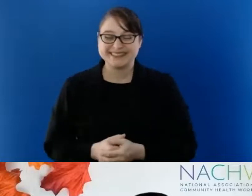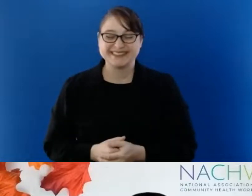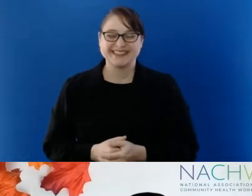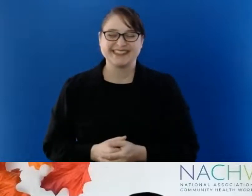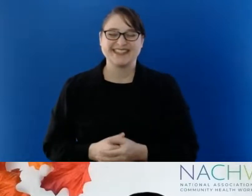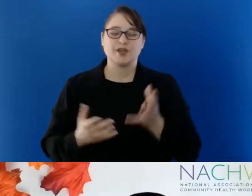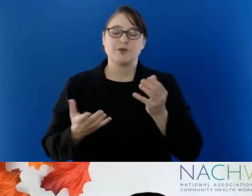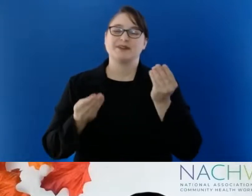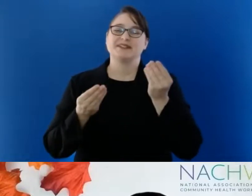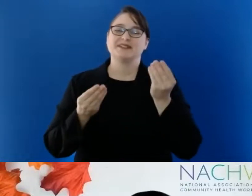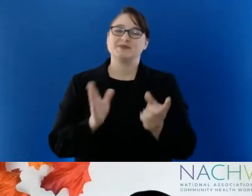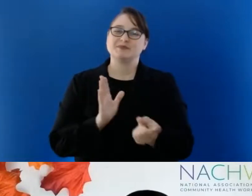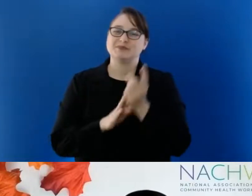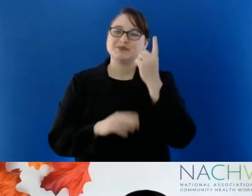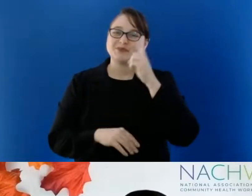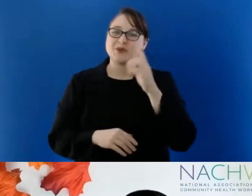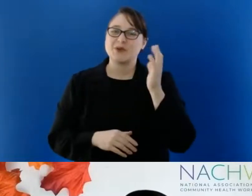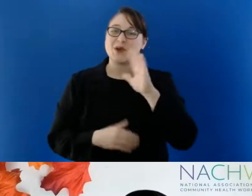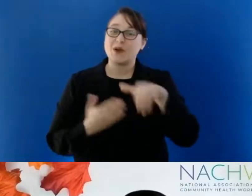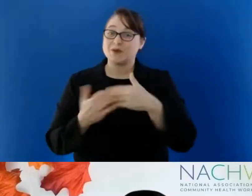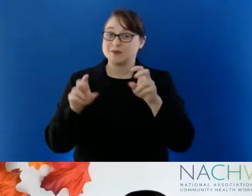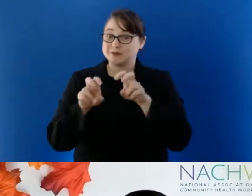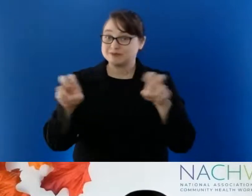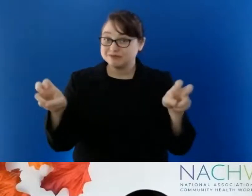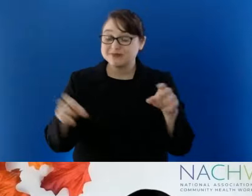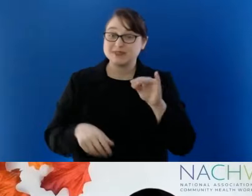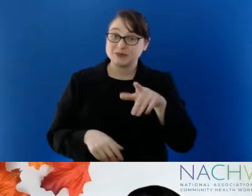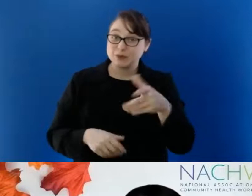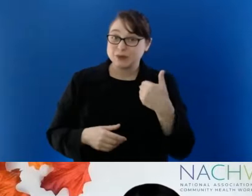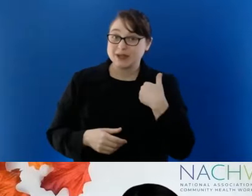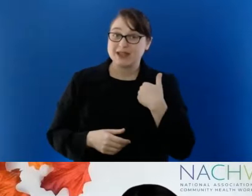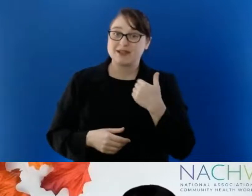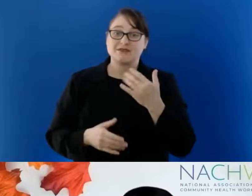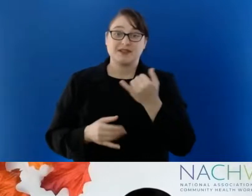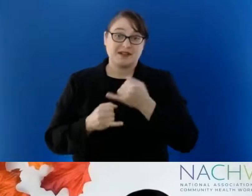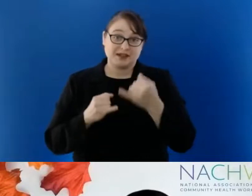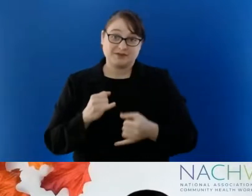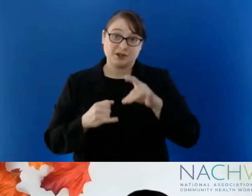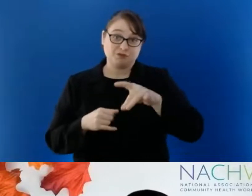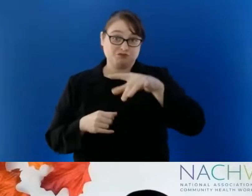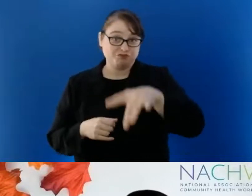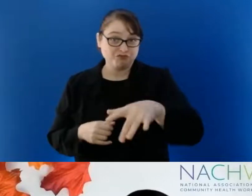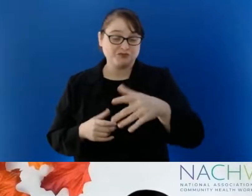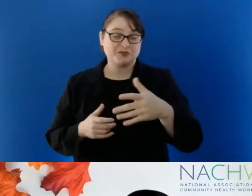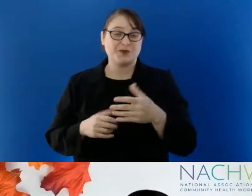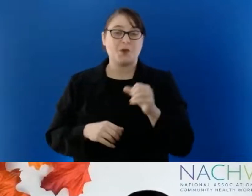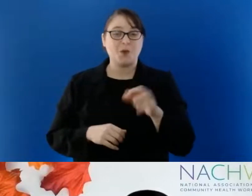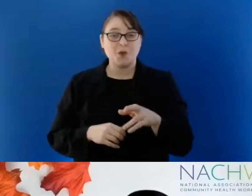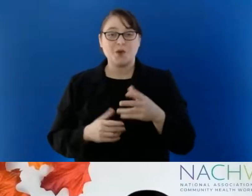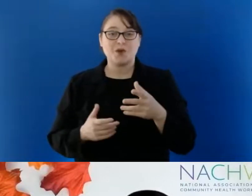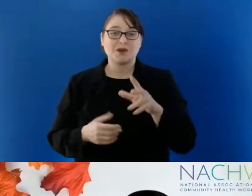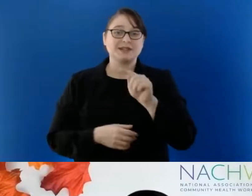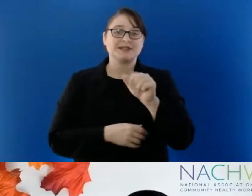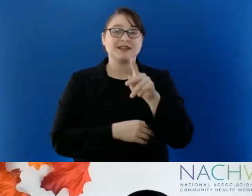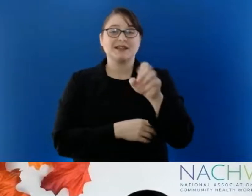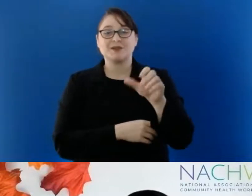to give a moment for all of our panelists. If you have anything, a final note you want to leave us with, or any final takeaways for our audience